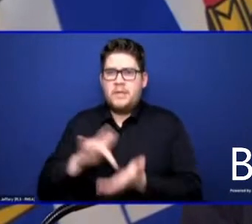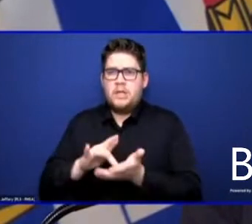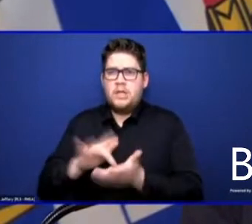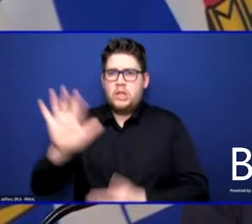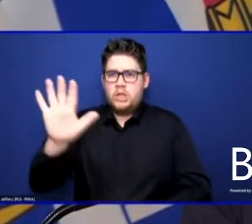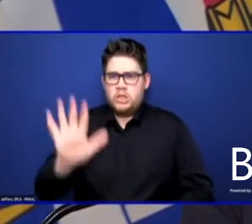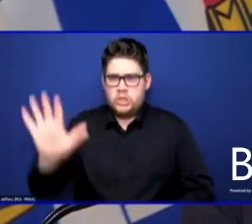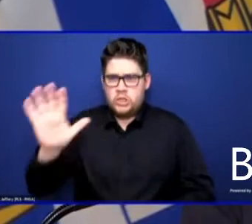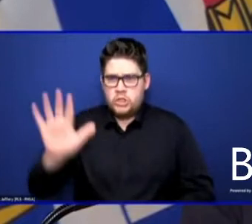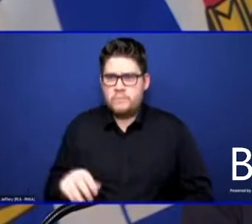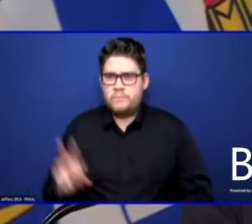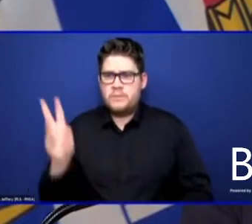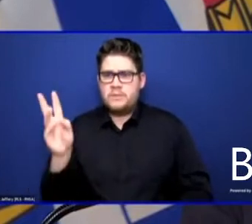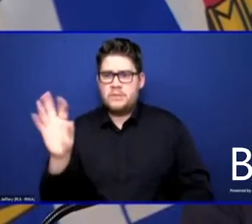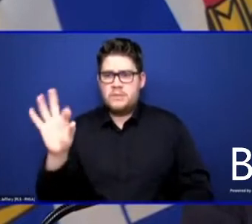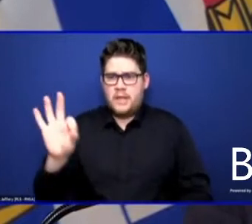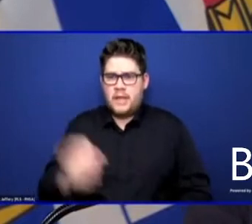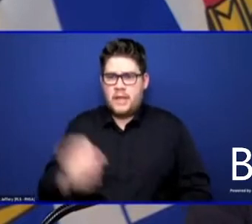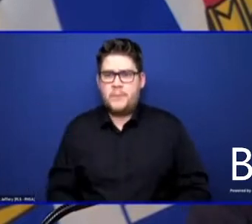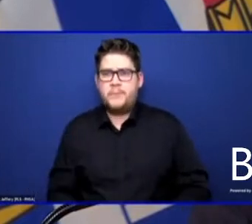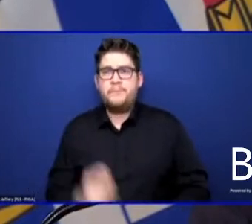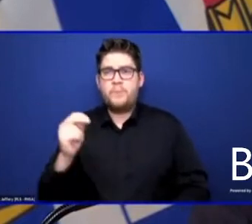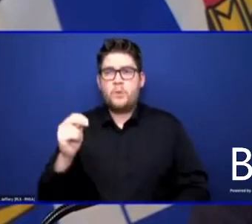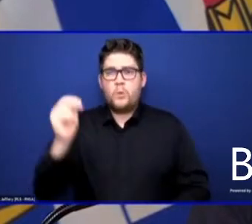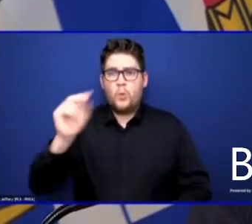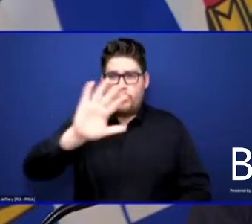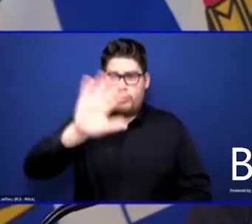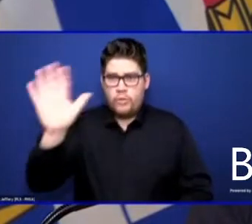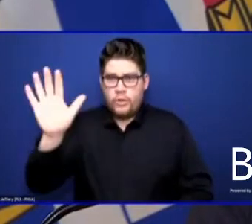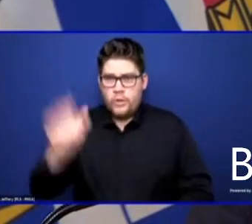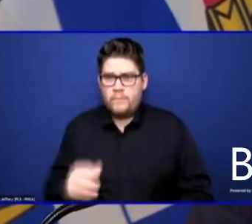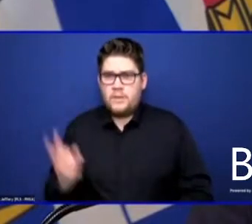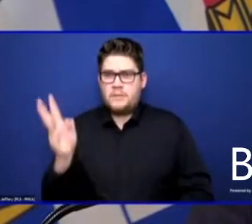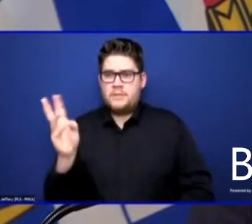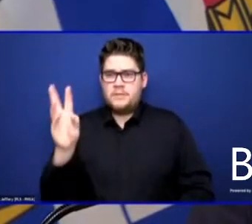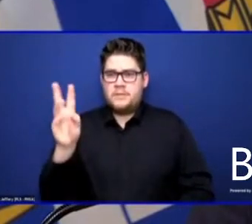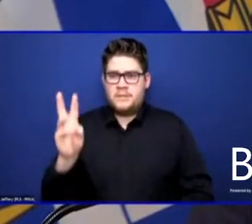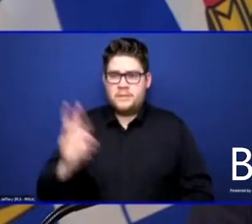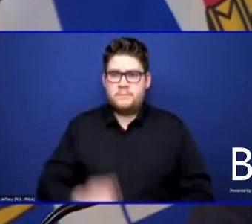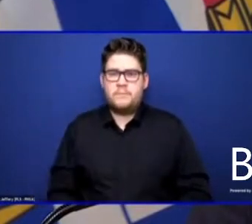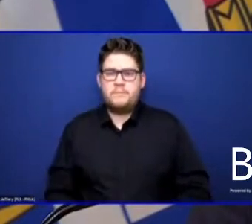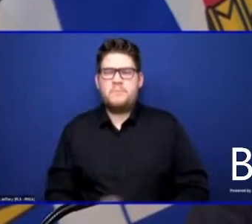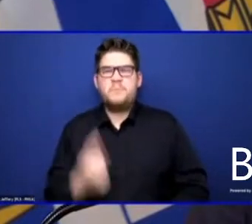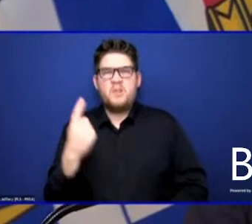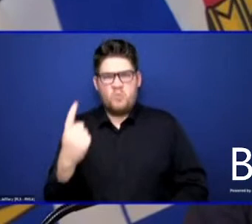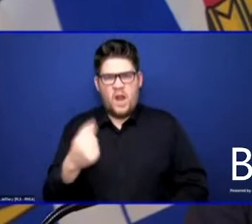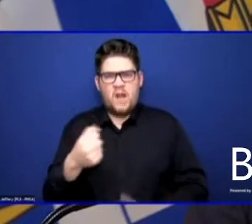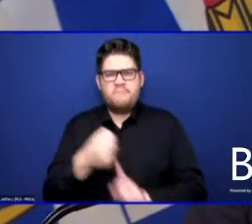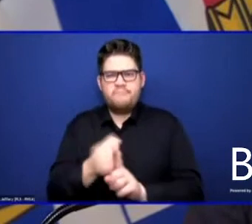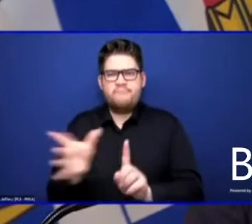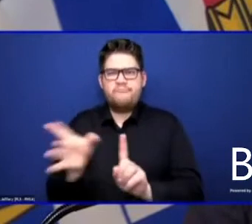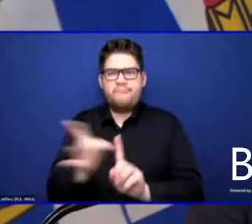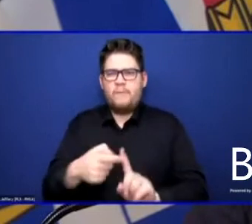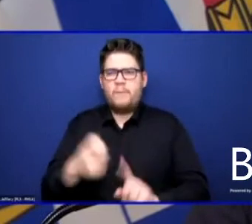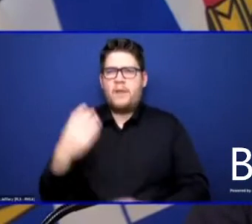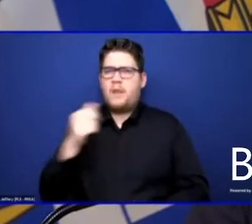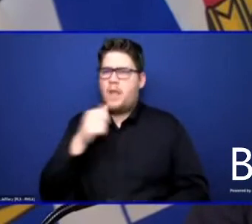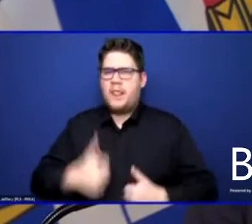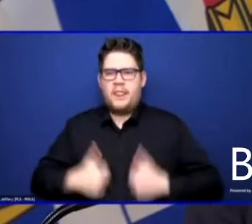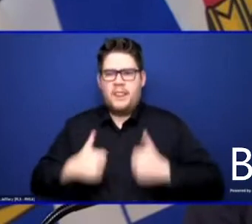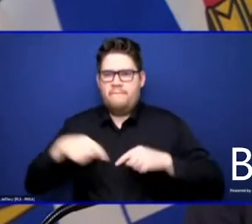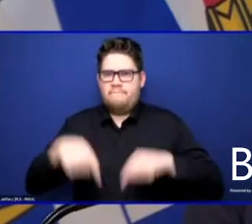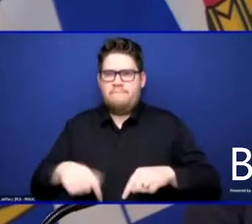are in the Northern Health Region, and one is a new case in a person who normally lives outside of Canada. We currently